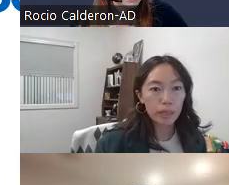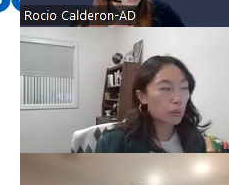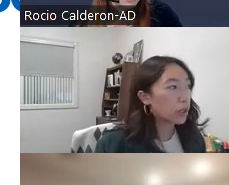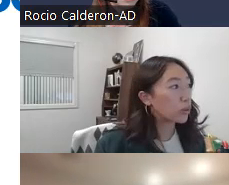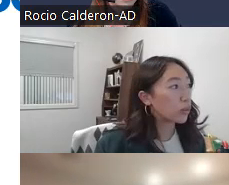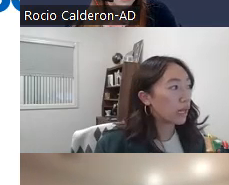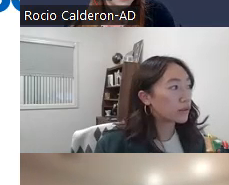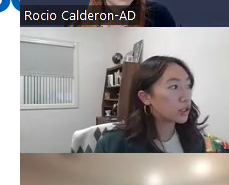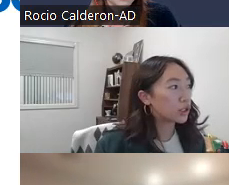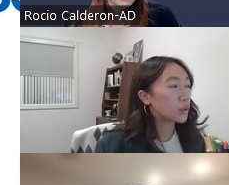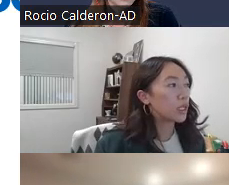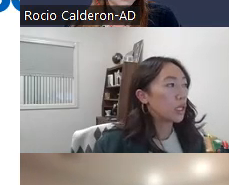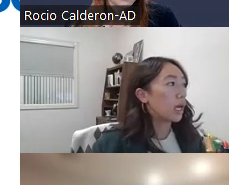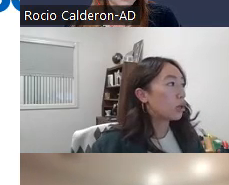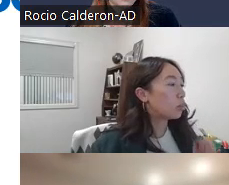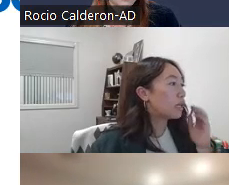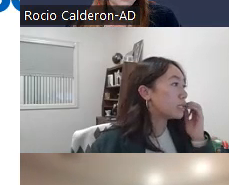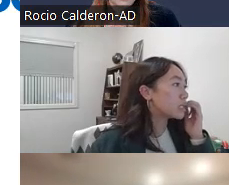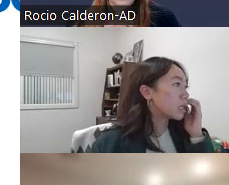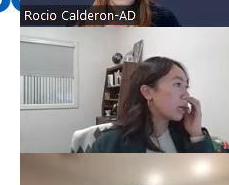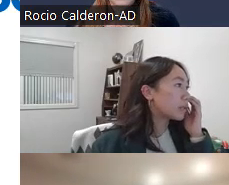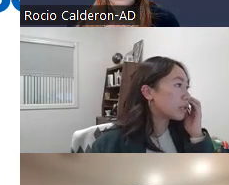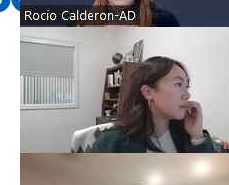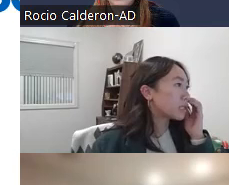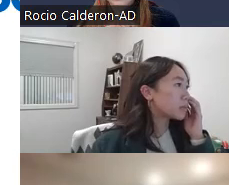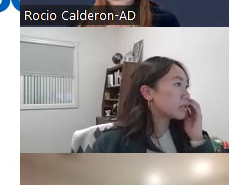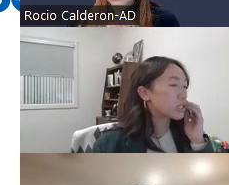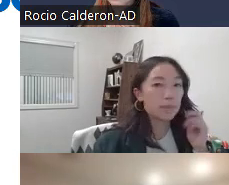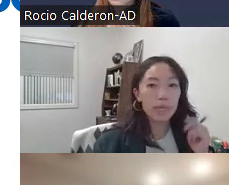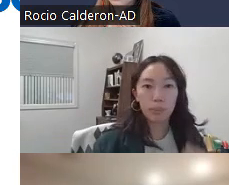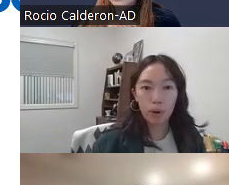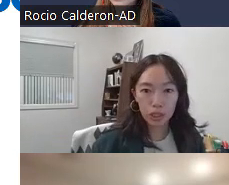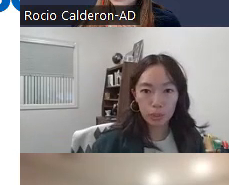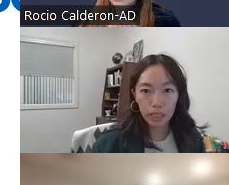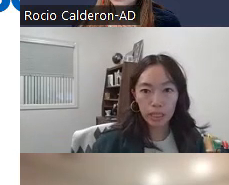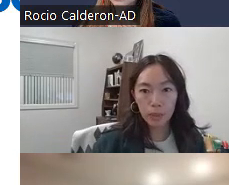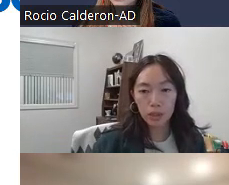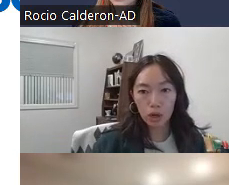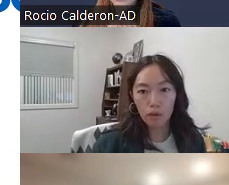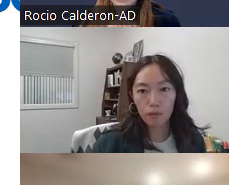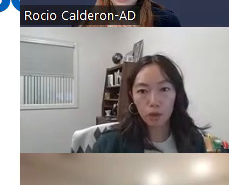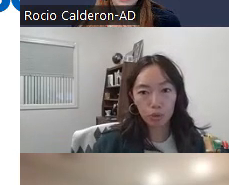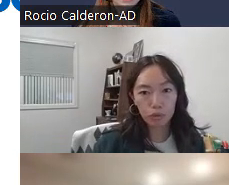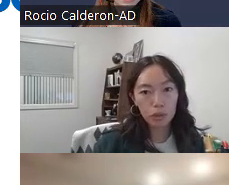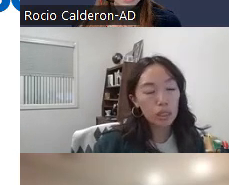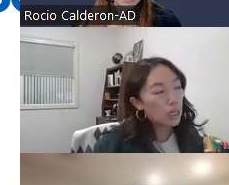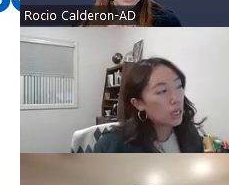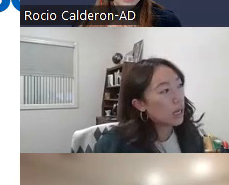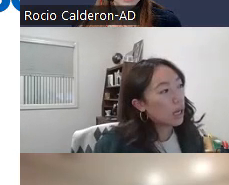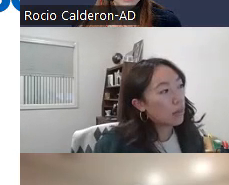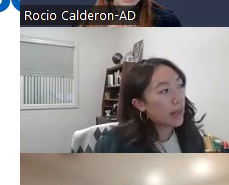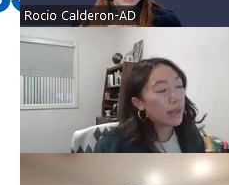triple check that we will have to do is, I believe for this measure, submit a project plan as well to CARB for